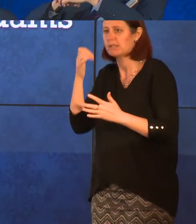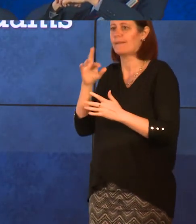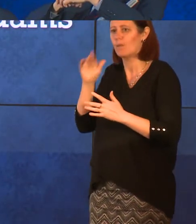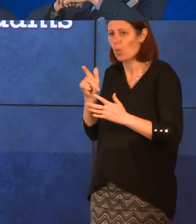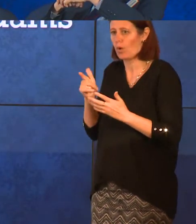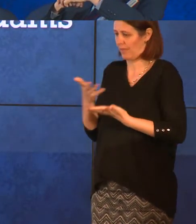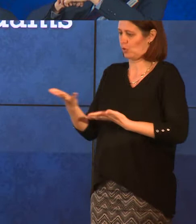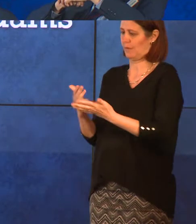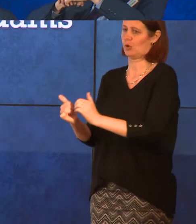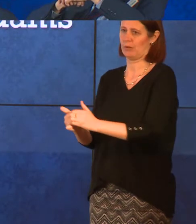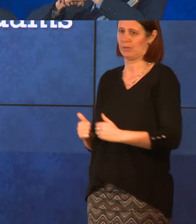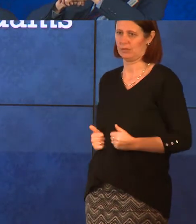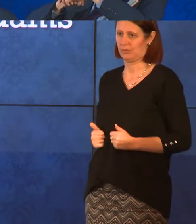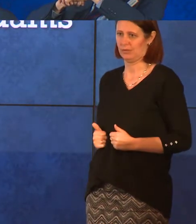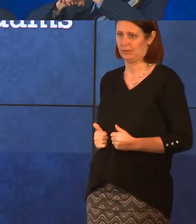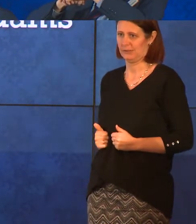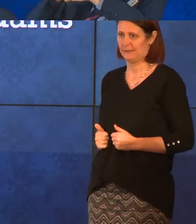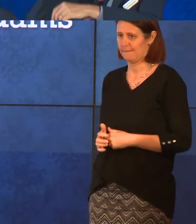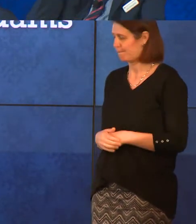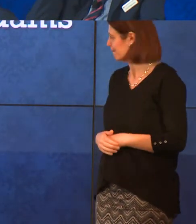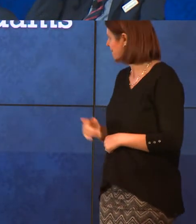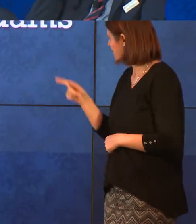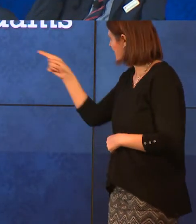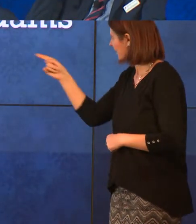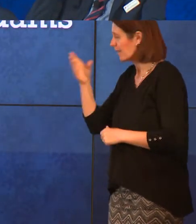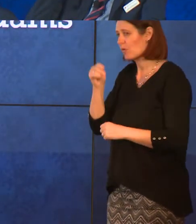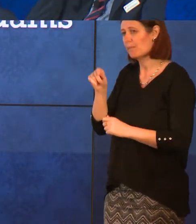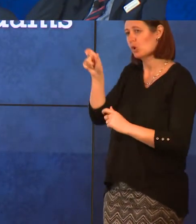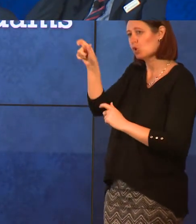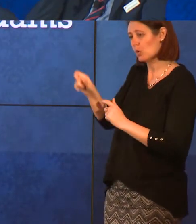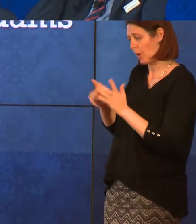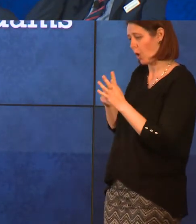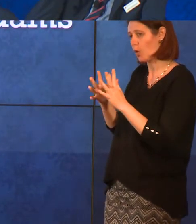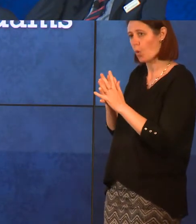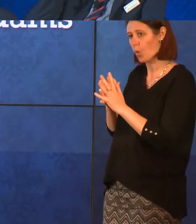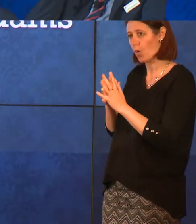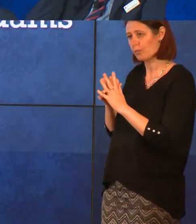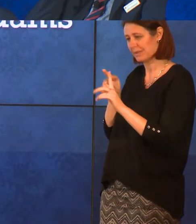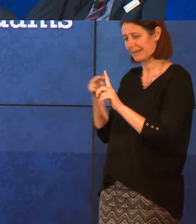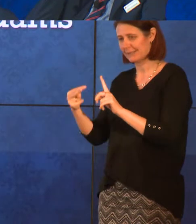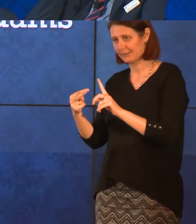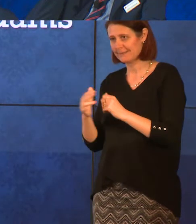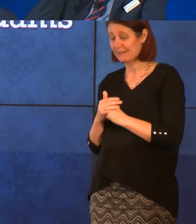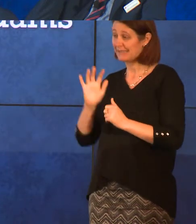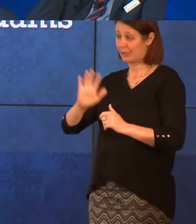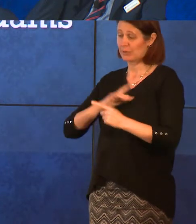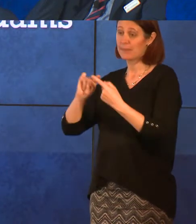case. I guess from a consumer law perspective, it's an interesting point. I think,